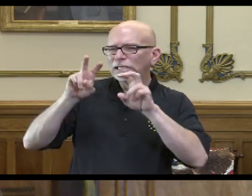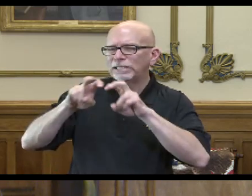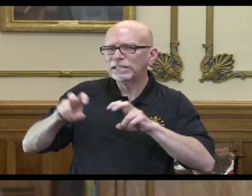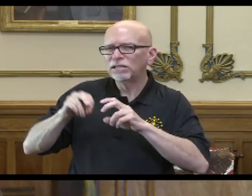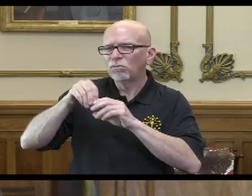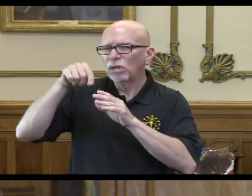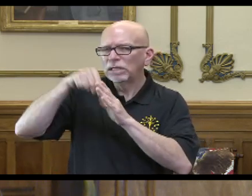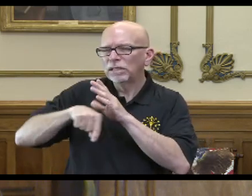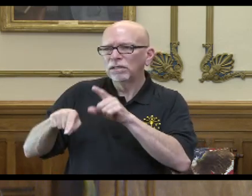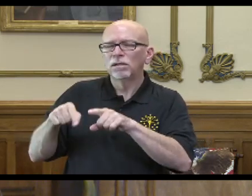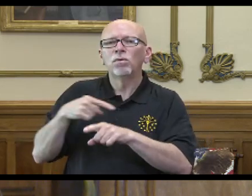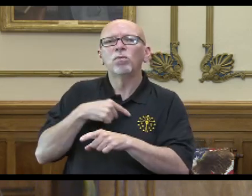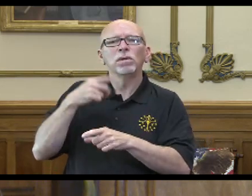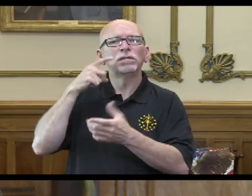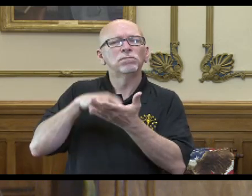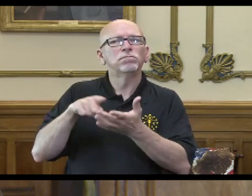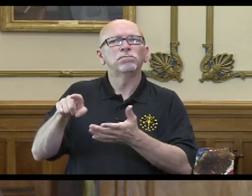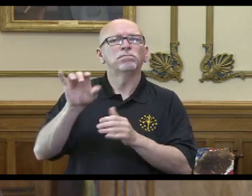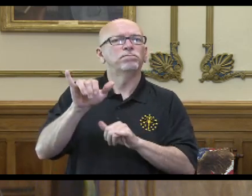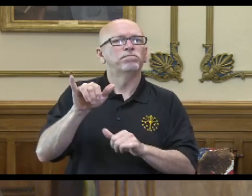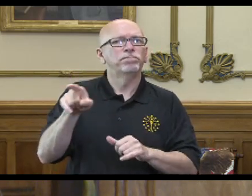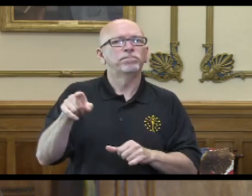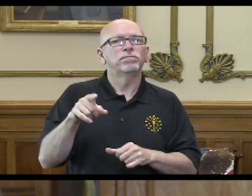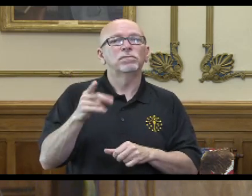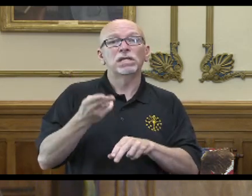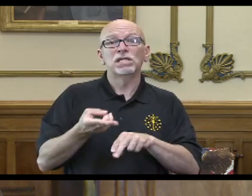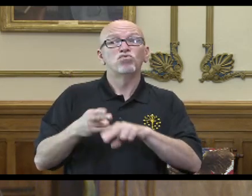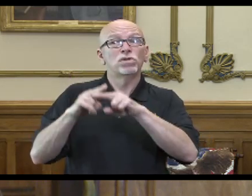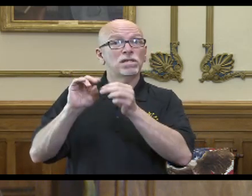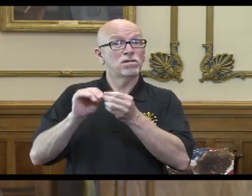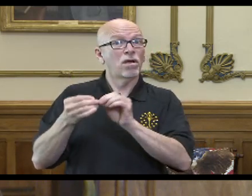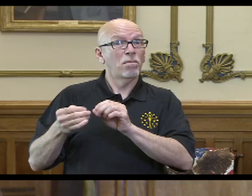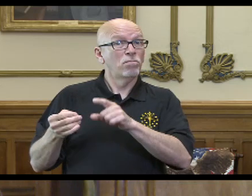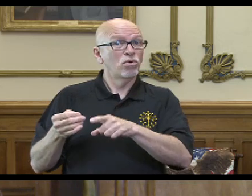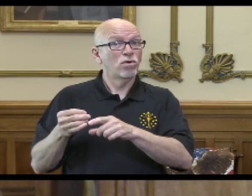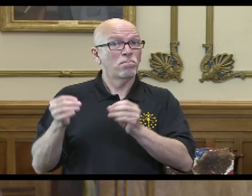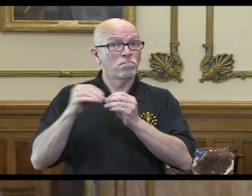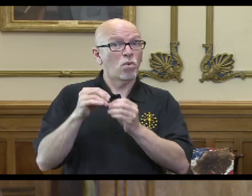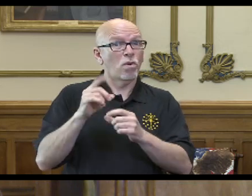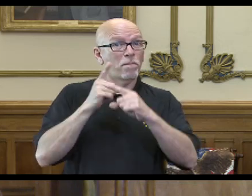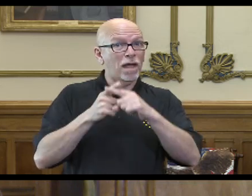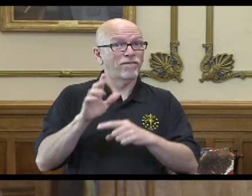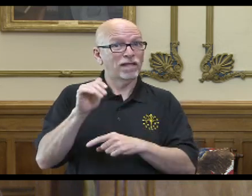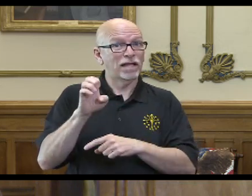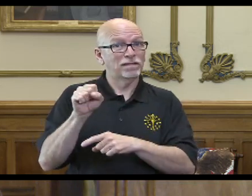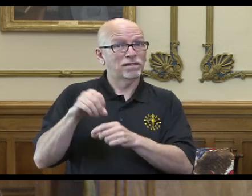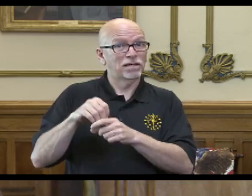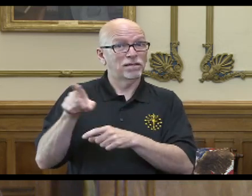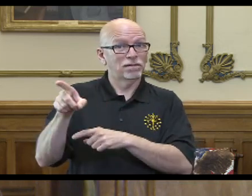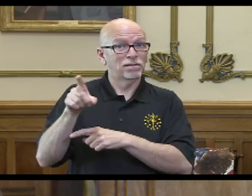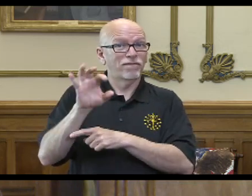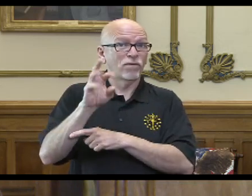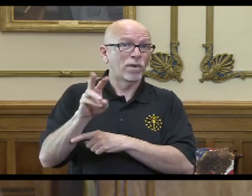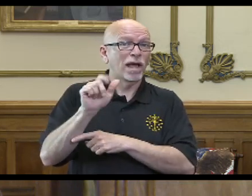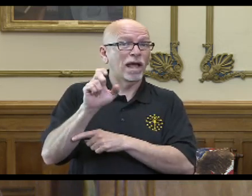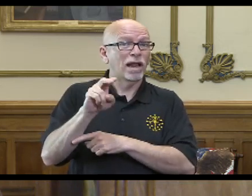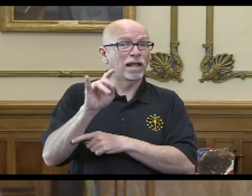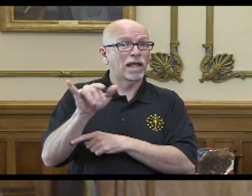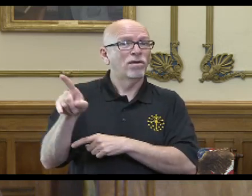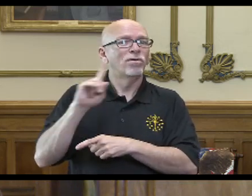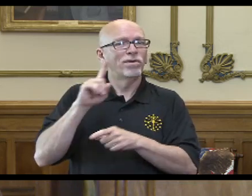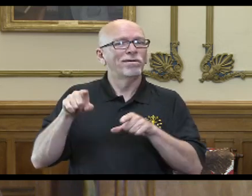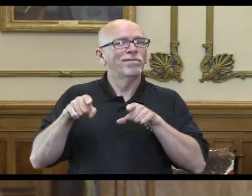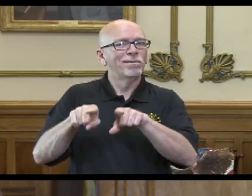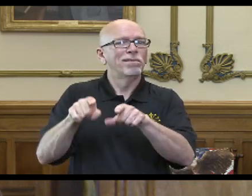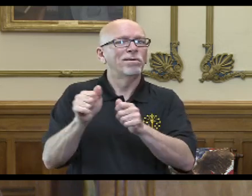for us, and really what we saw is that the increased number of positive cases really went right along with